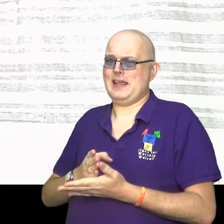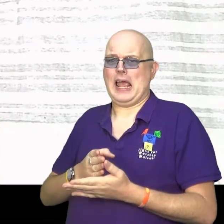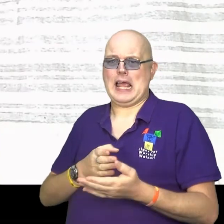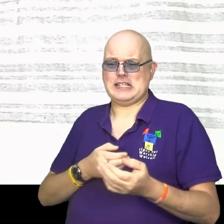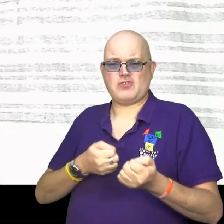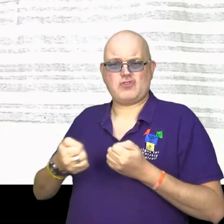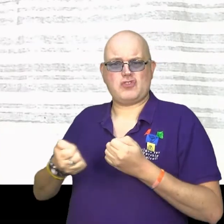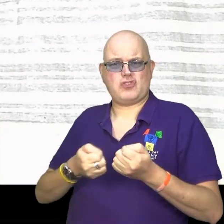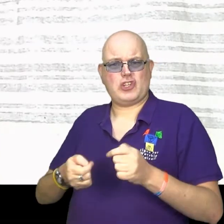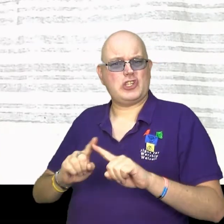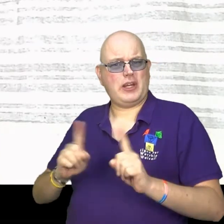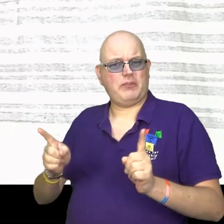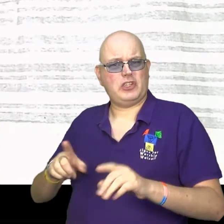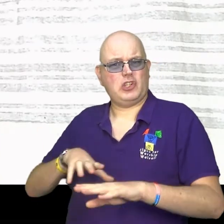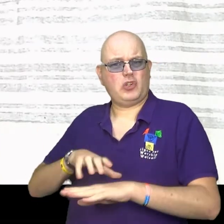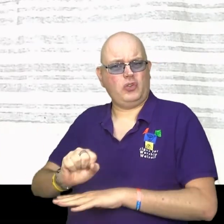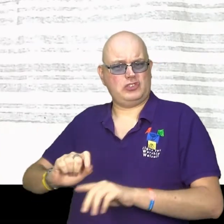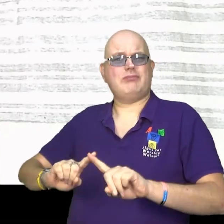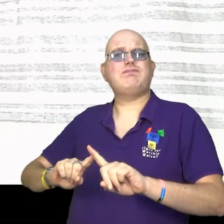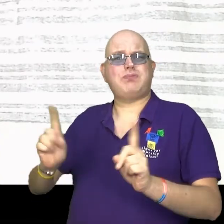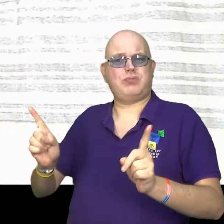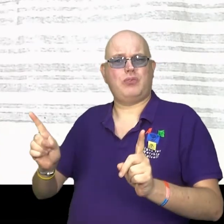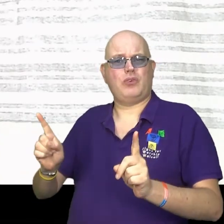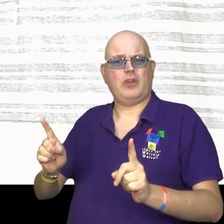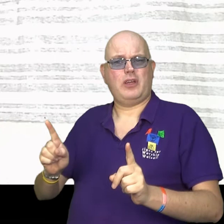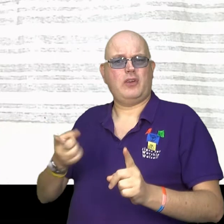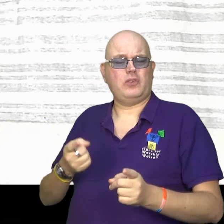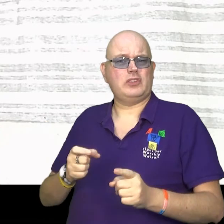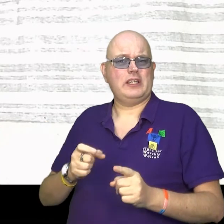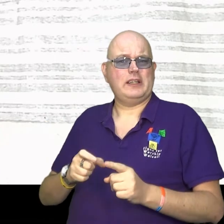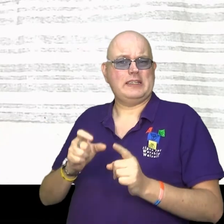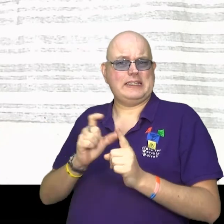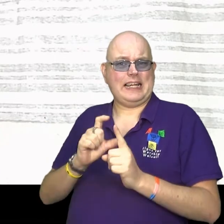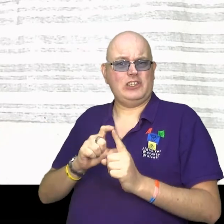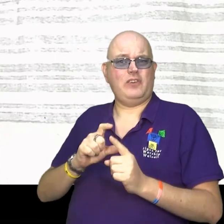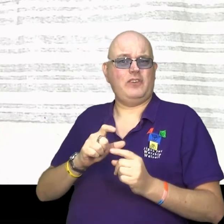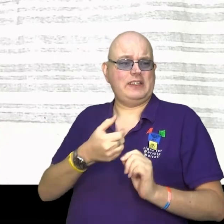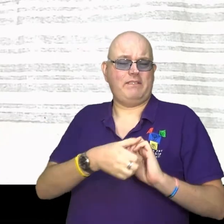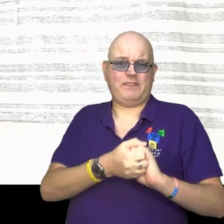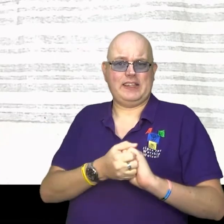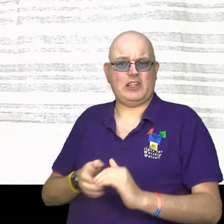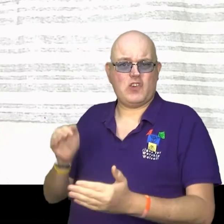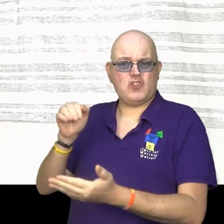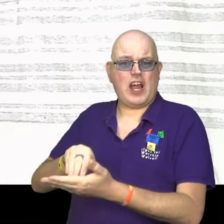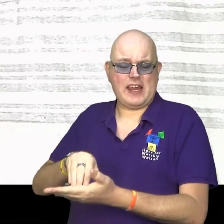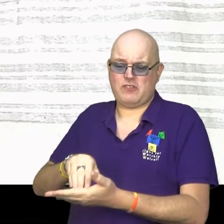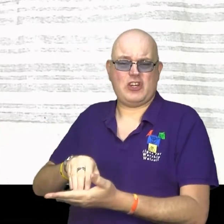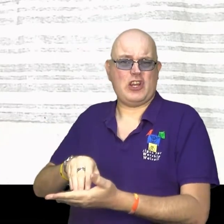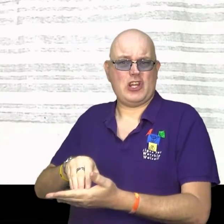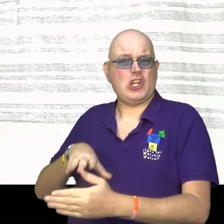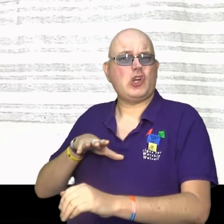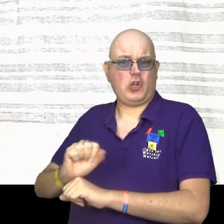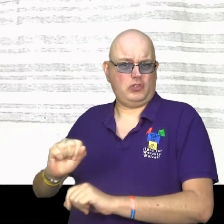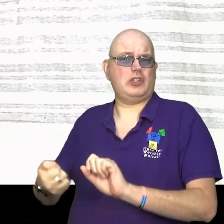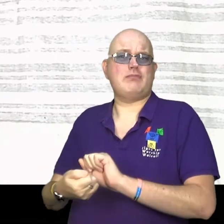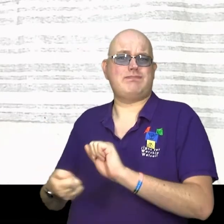a culturally very different Babylon to the one in which Daniel arrived and the one in which Nebuchadnezzar